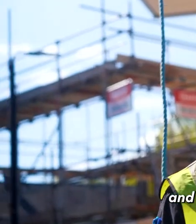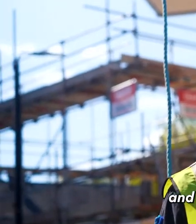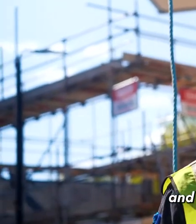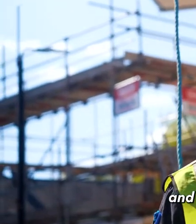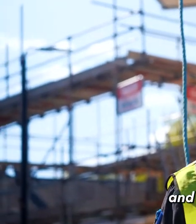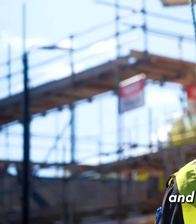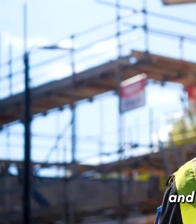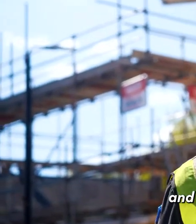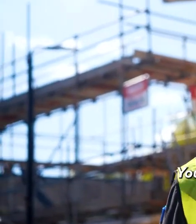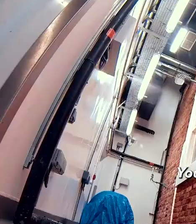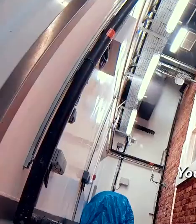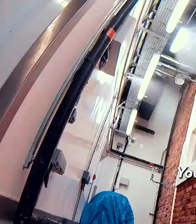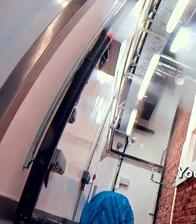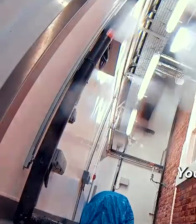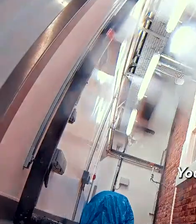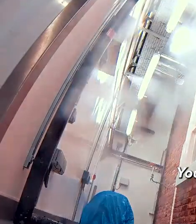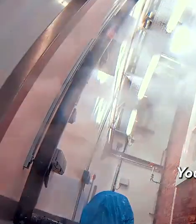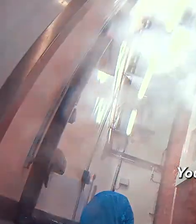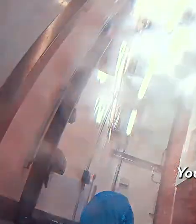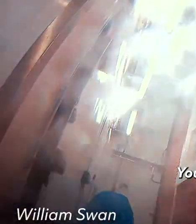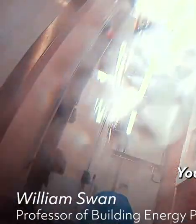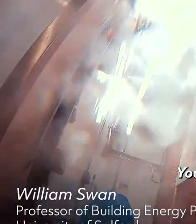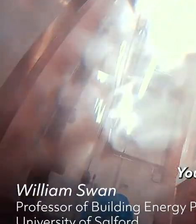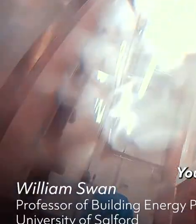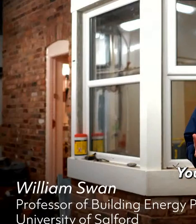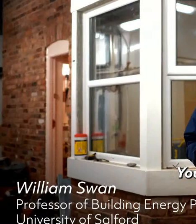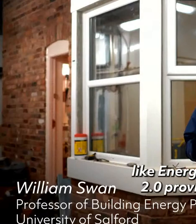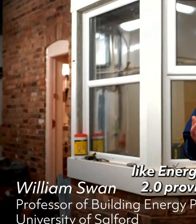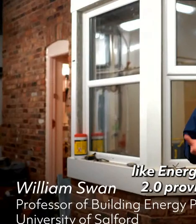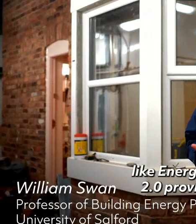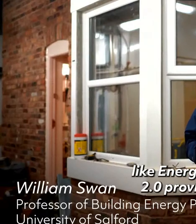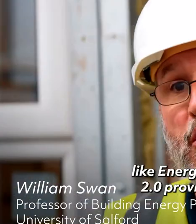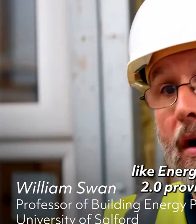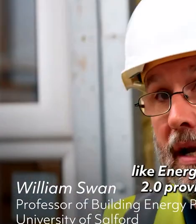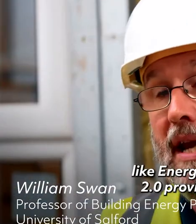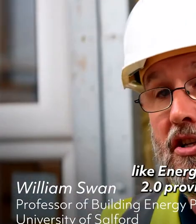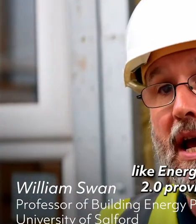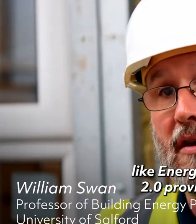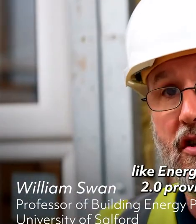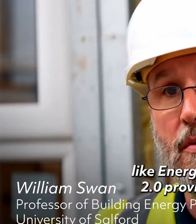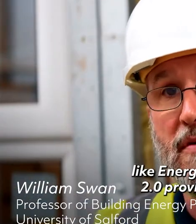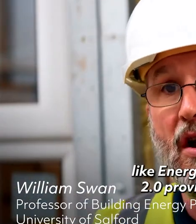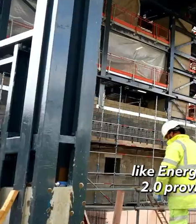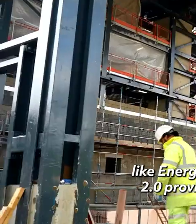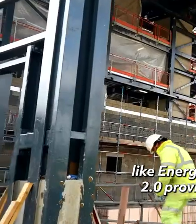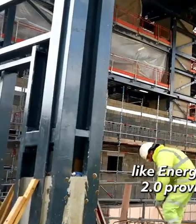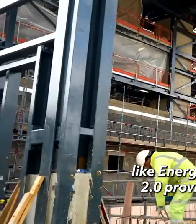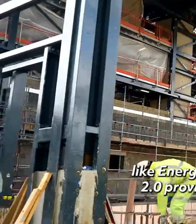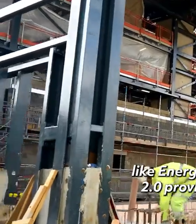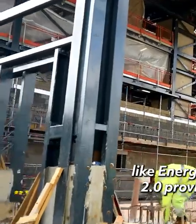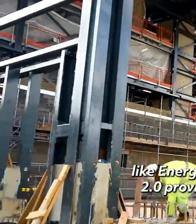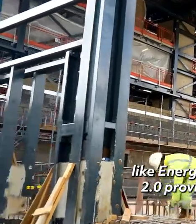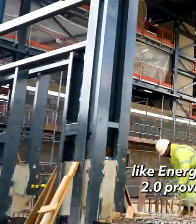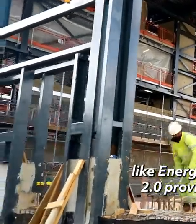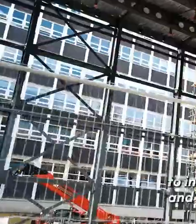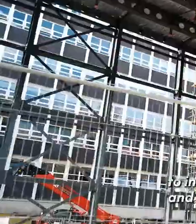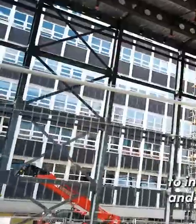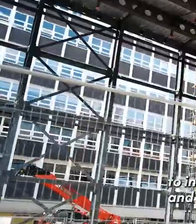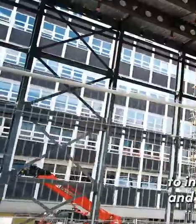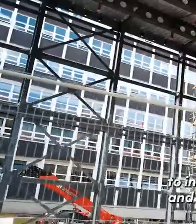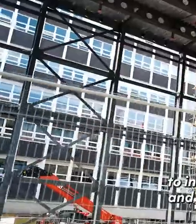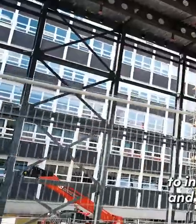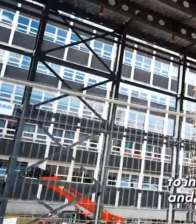we can retrofit those. You know, the opportunities that the facilities like Energy House 1 and Energy House 2 provide give us that real opportunity